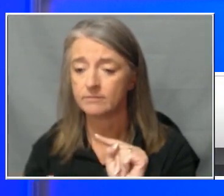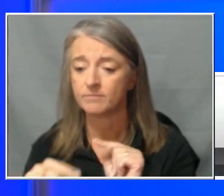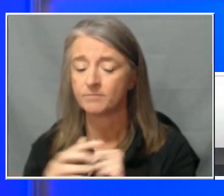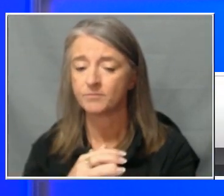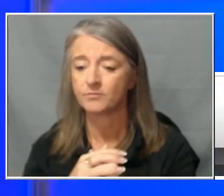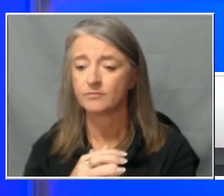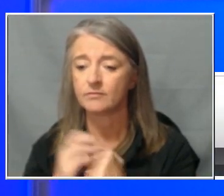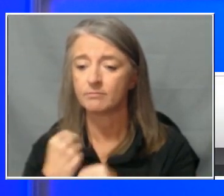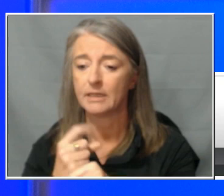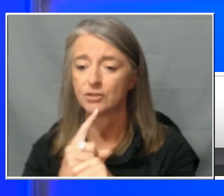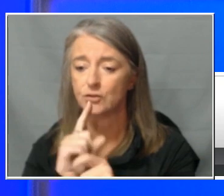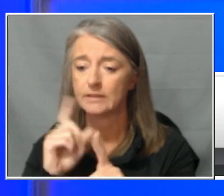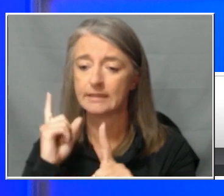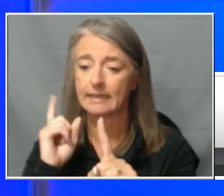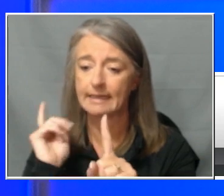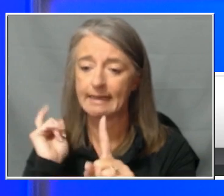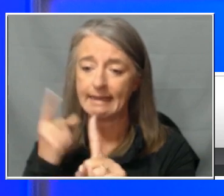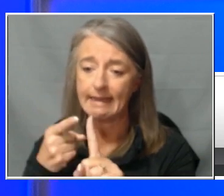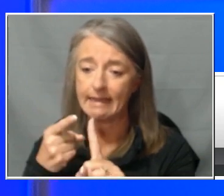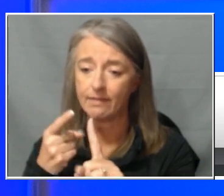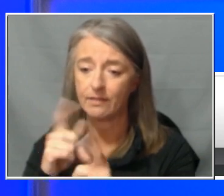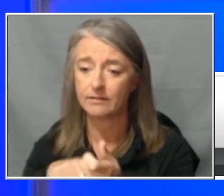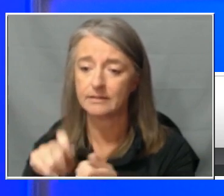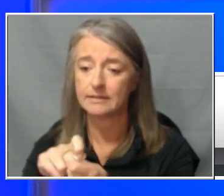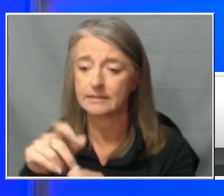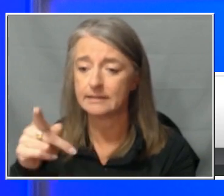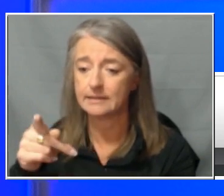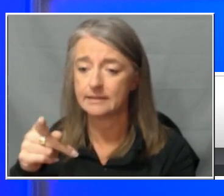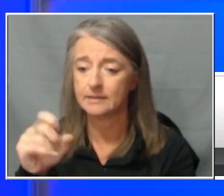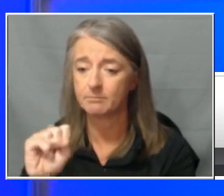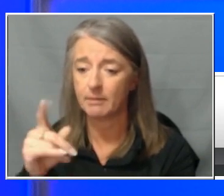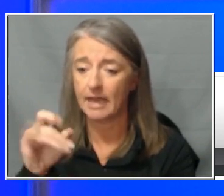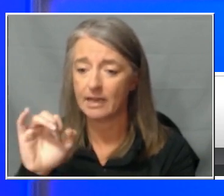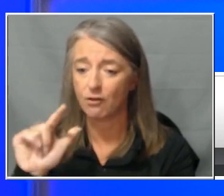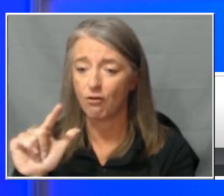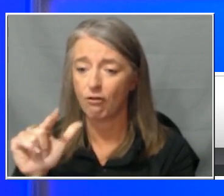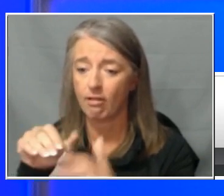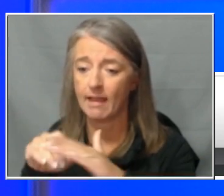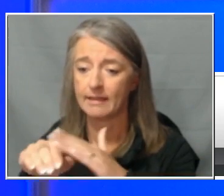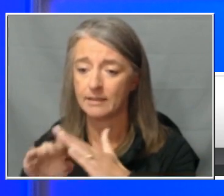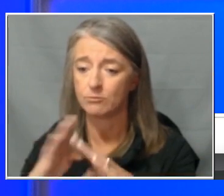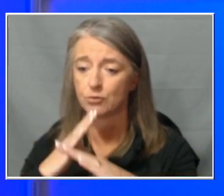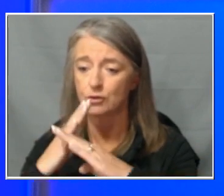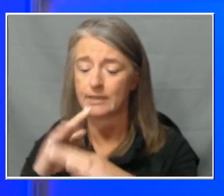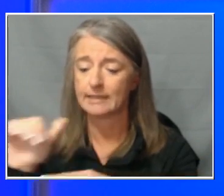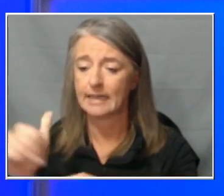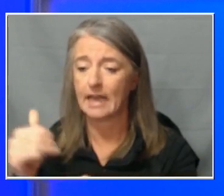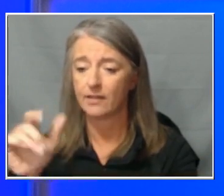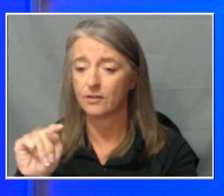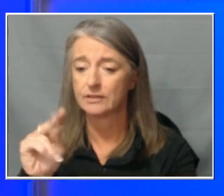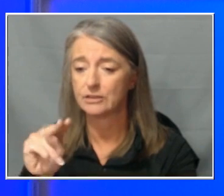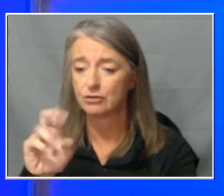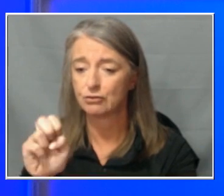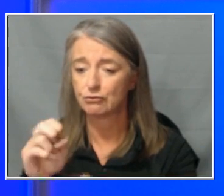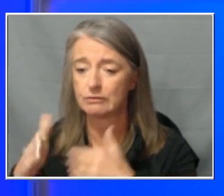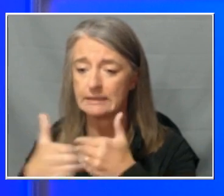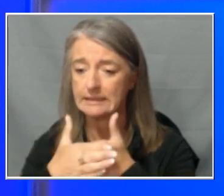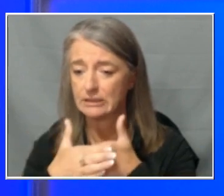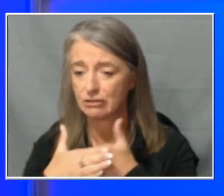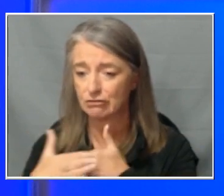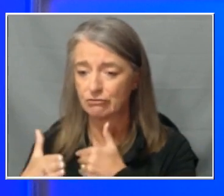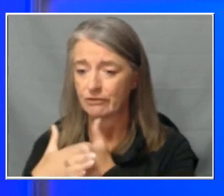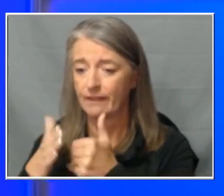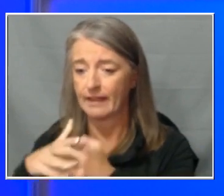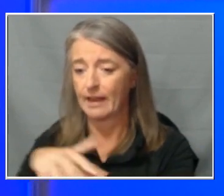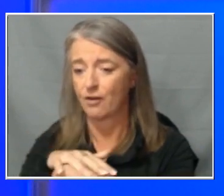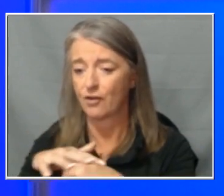hit the target space, the craniospinal axis, and protect, as I said, the healthy tissues that are nearby. And that